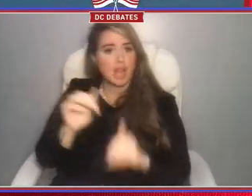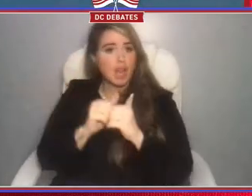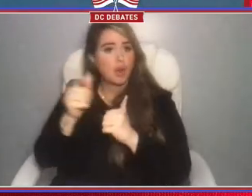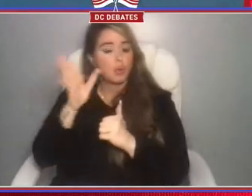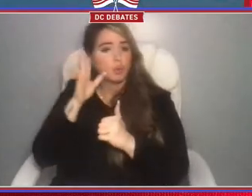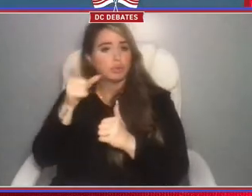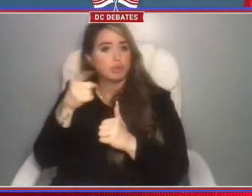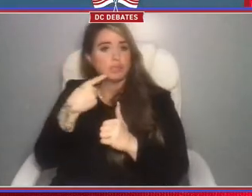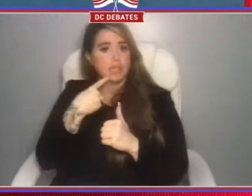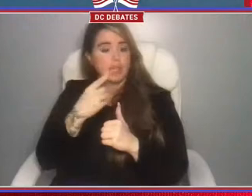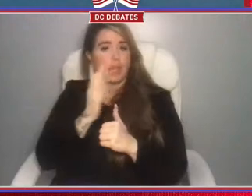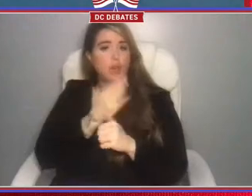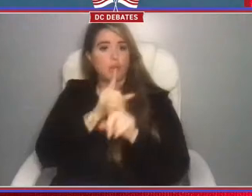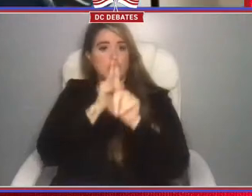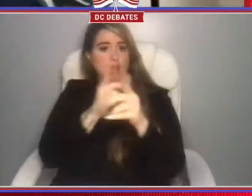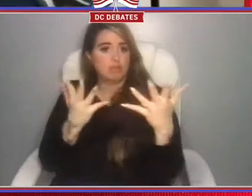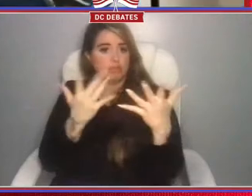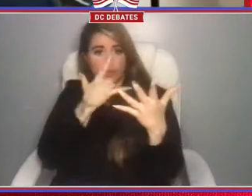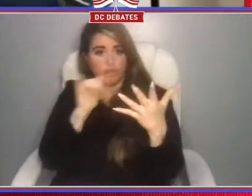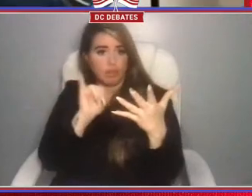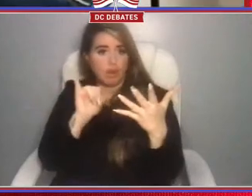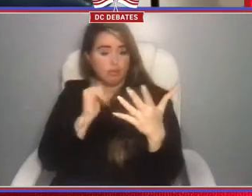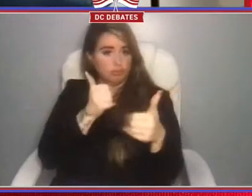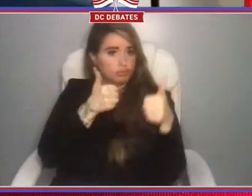to the coronavirus pandemic?